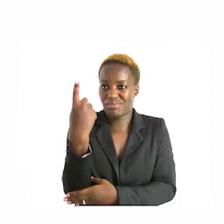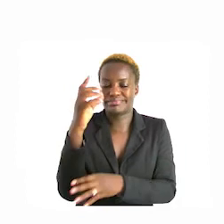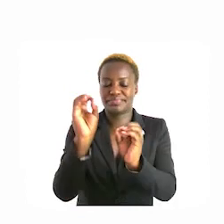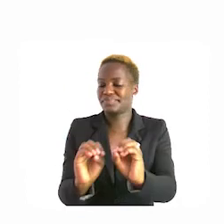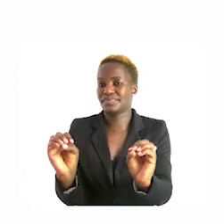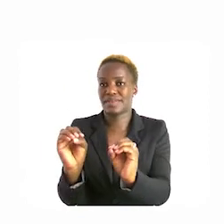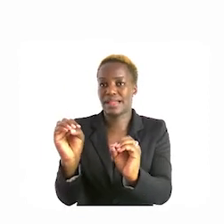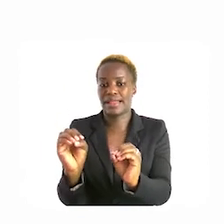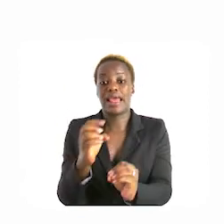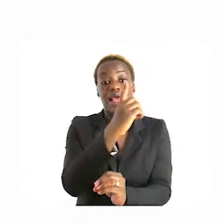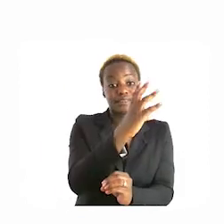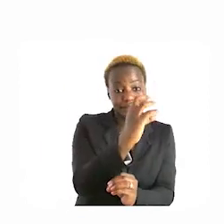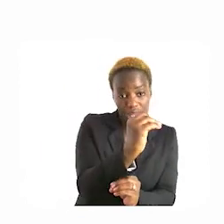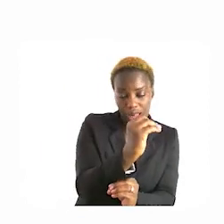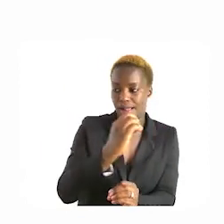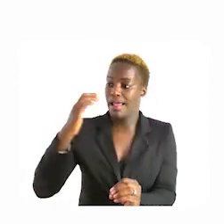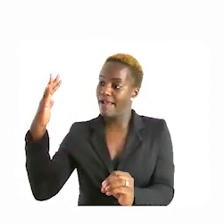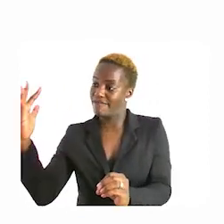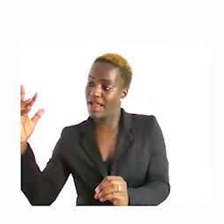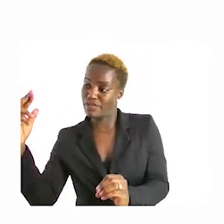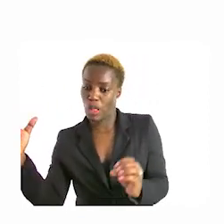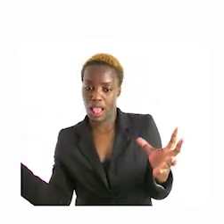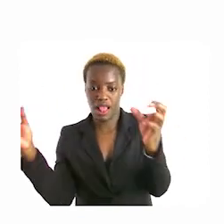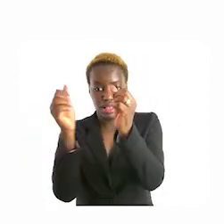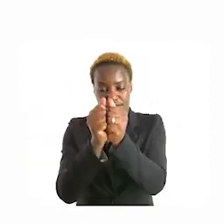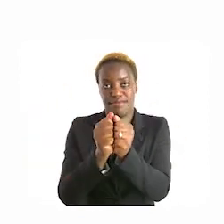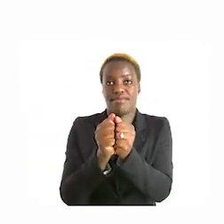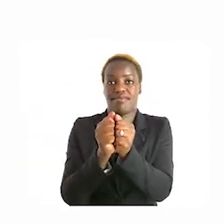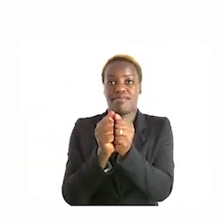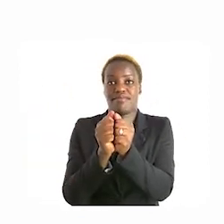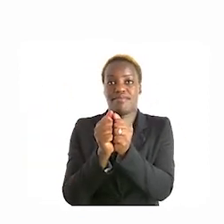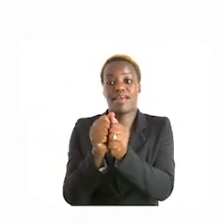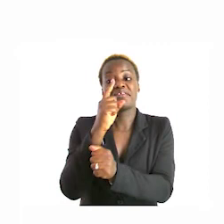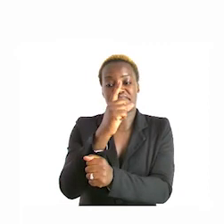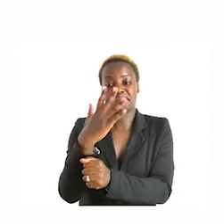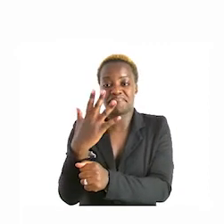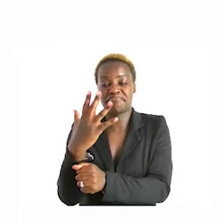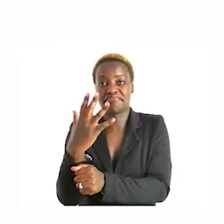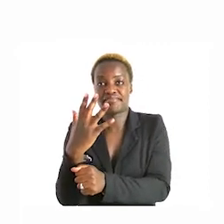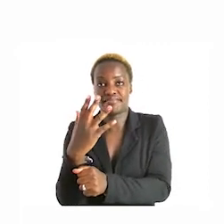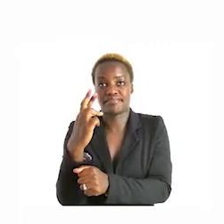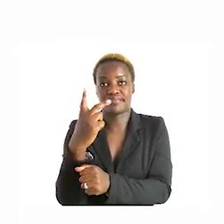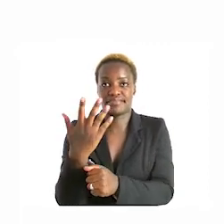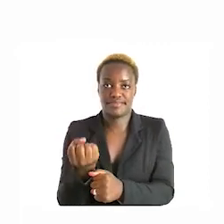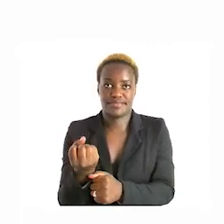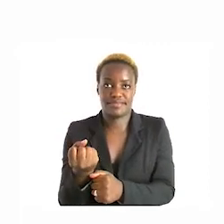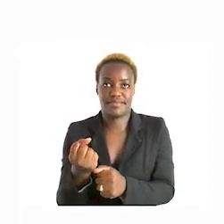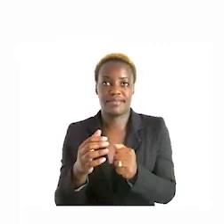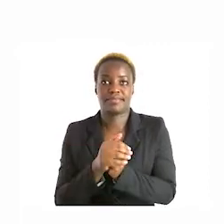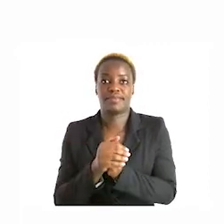it's actually $10 and a $5, which has been added together. You can still continue adding by writing